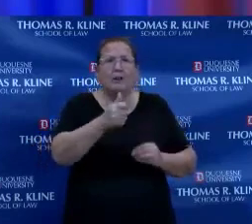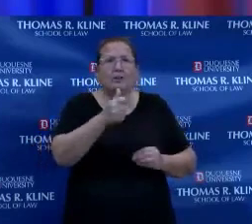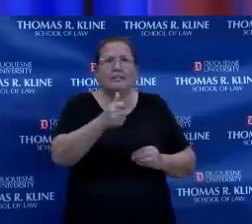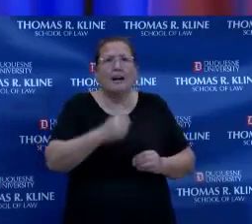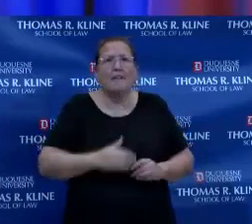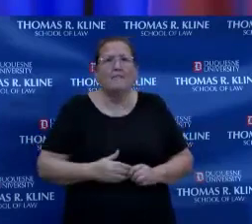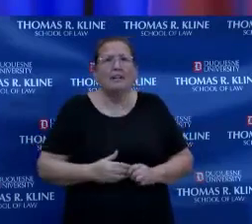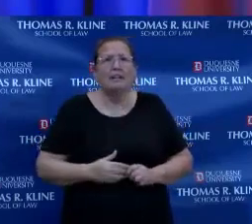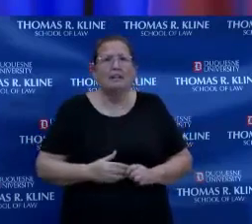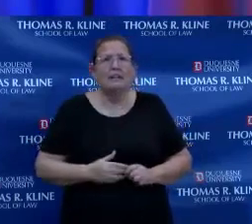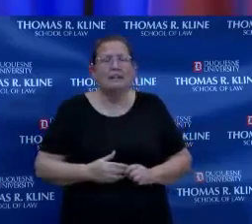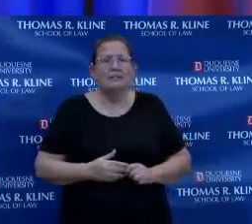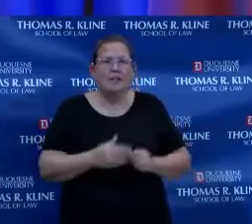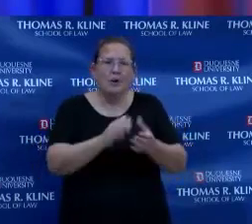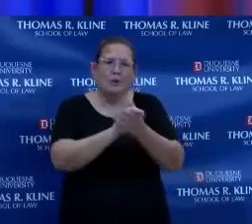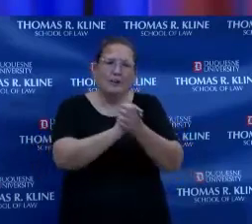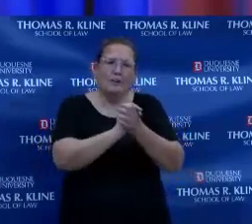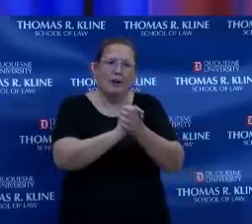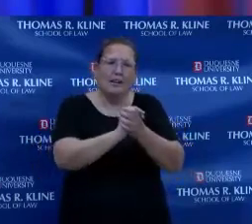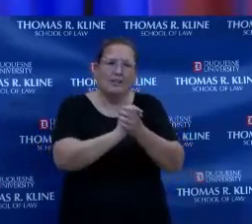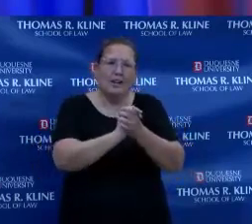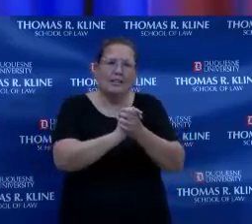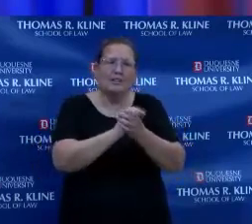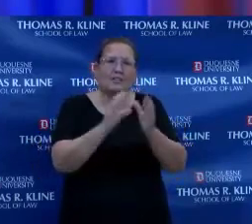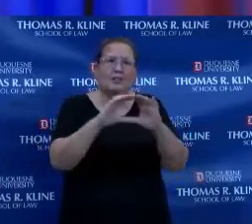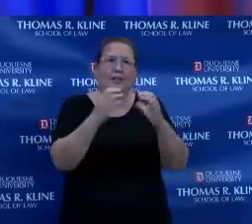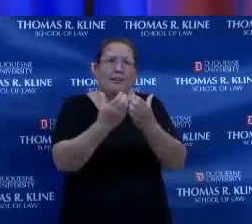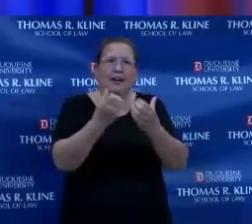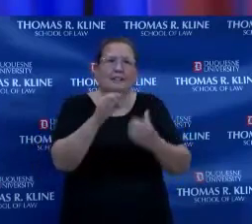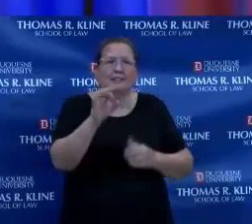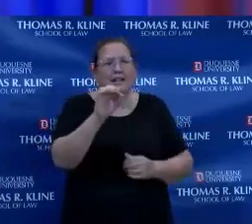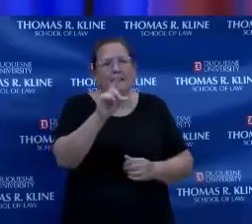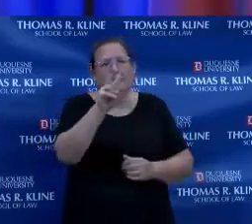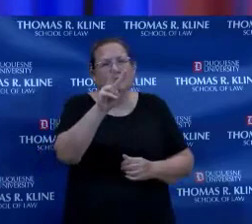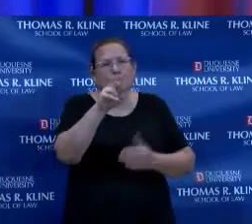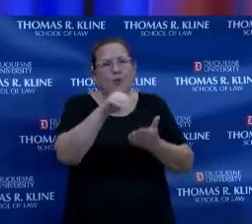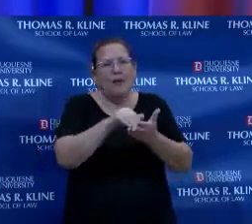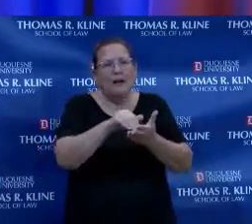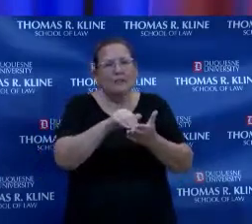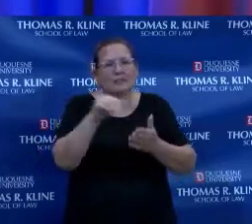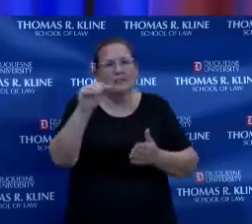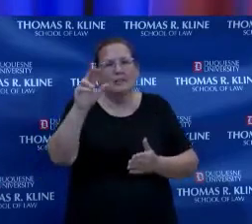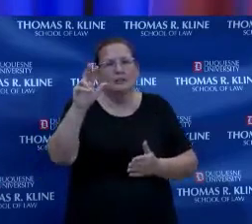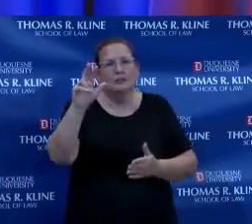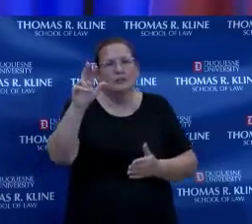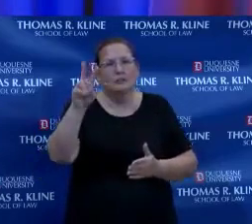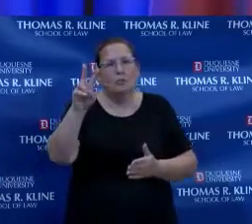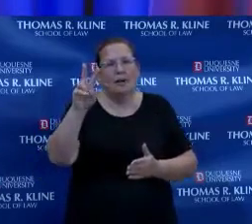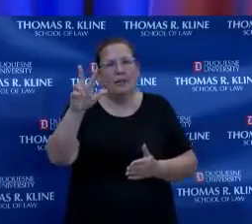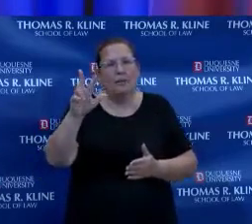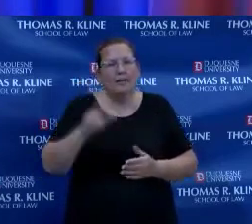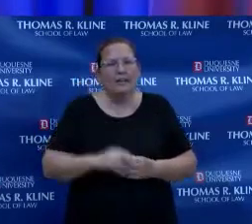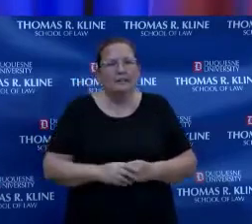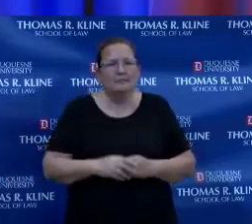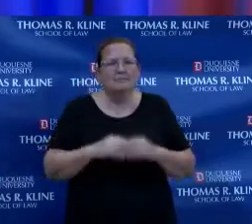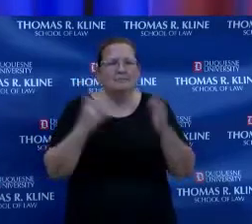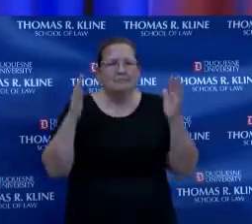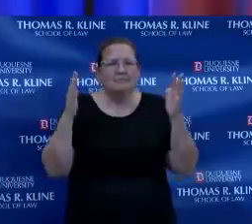My congratulations to the class of 2023.